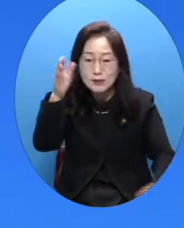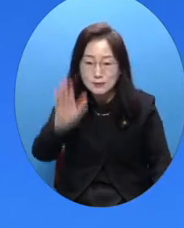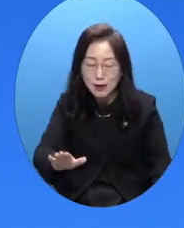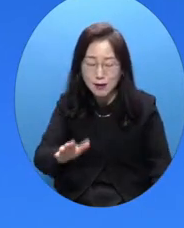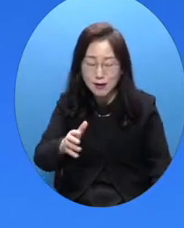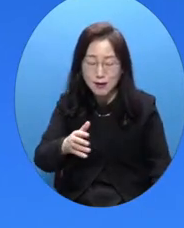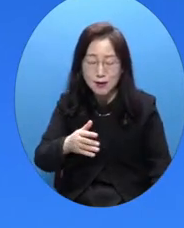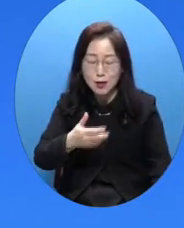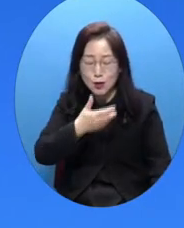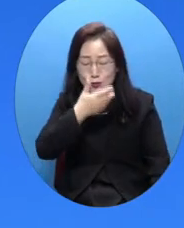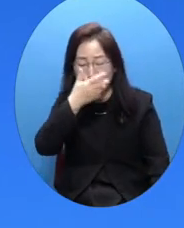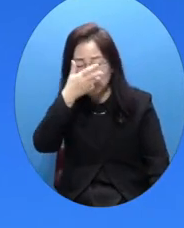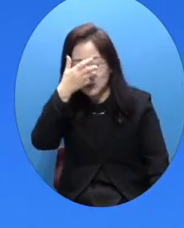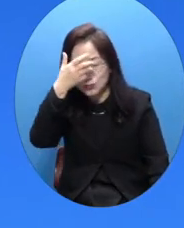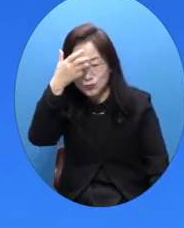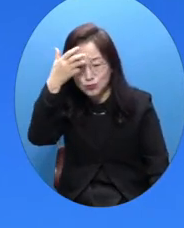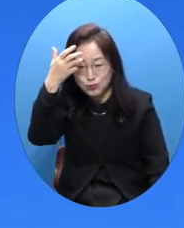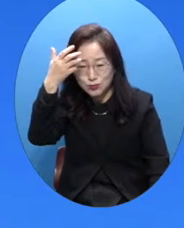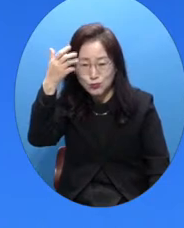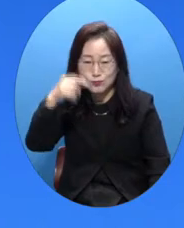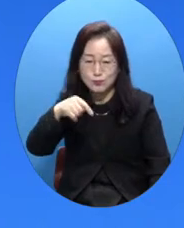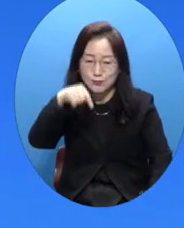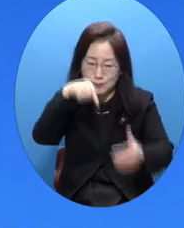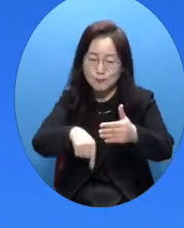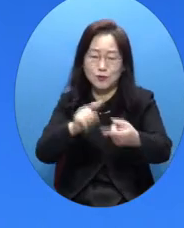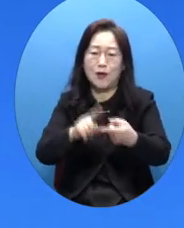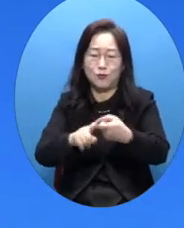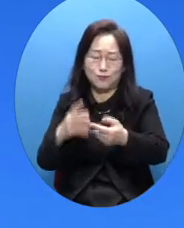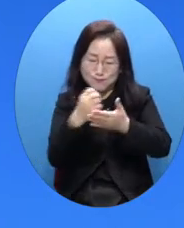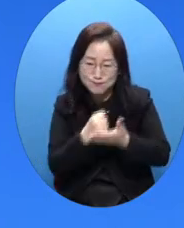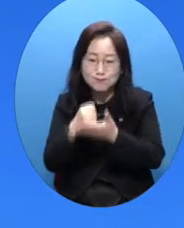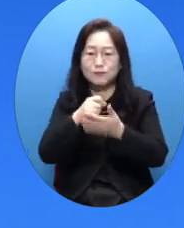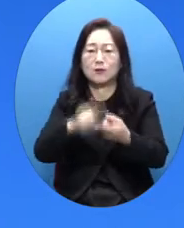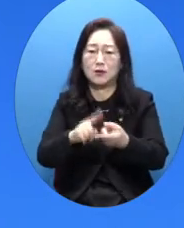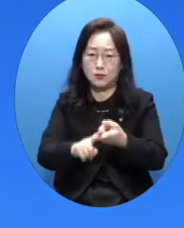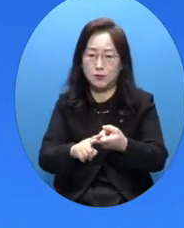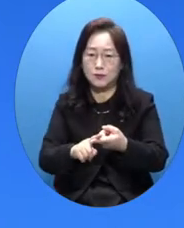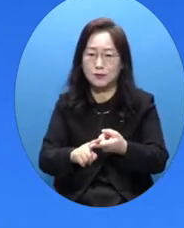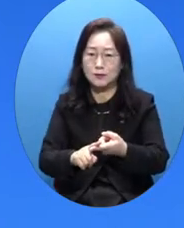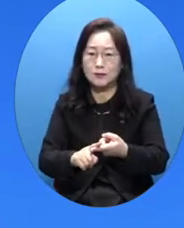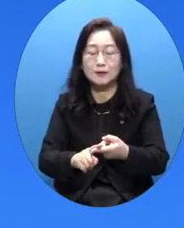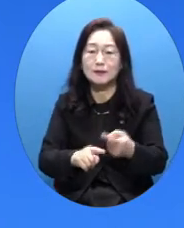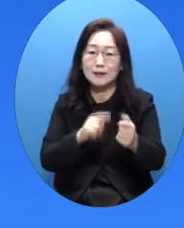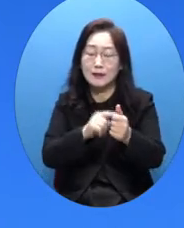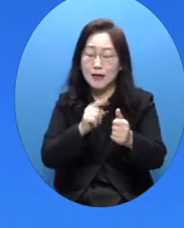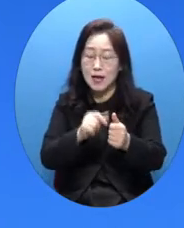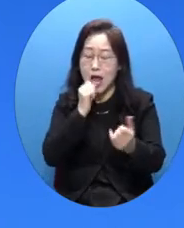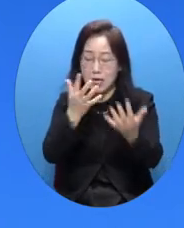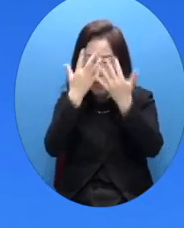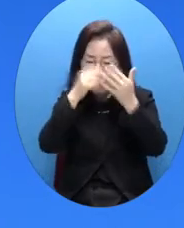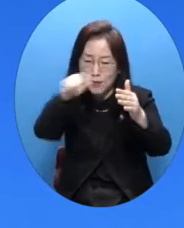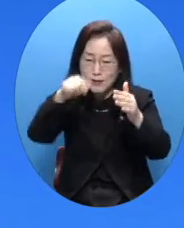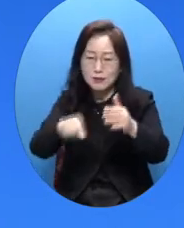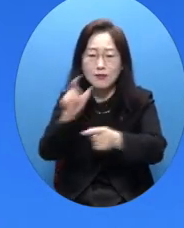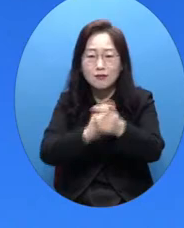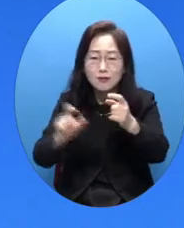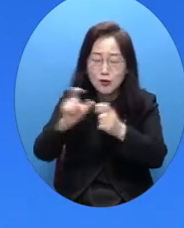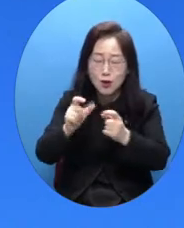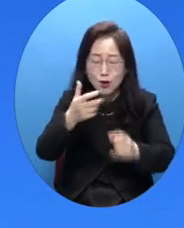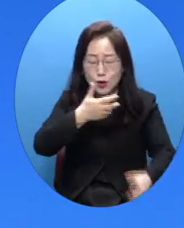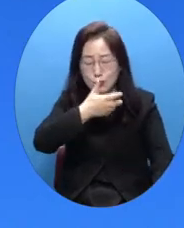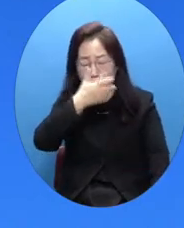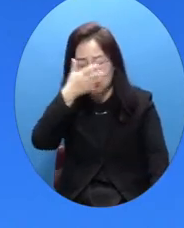did not stop the dream of Joseph did not stop Joseph did not destroy his dream come however